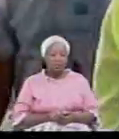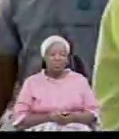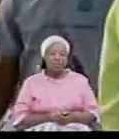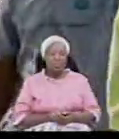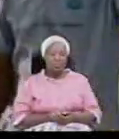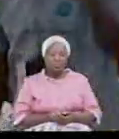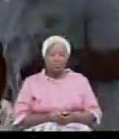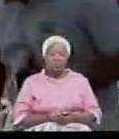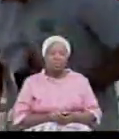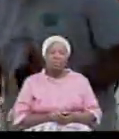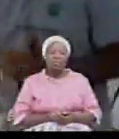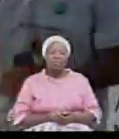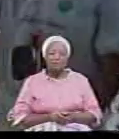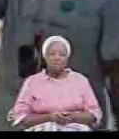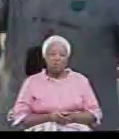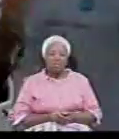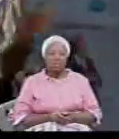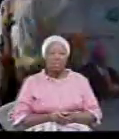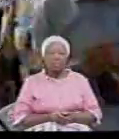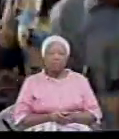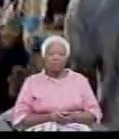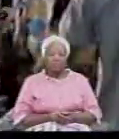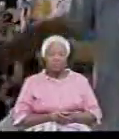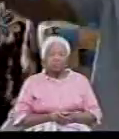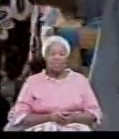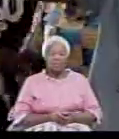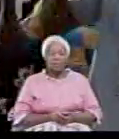the television there, online,